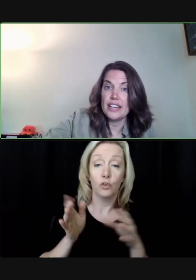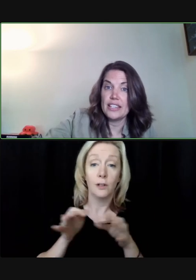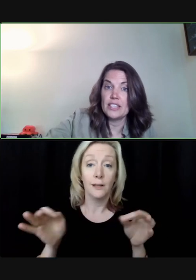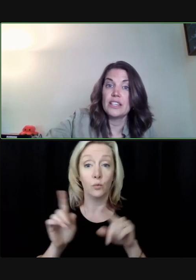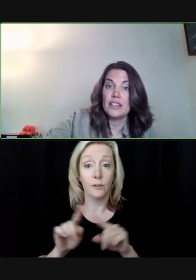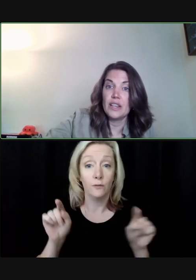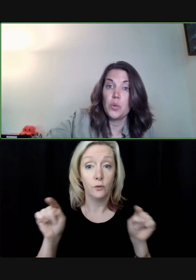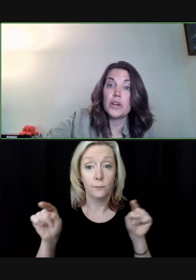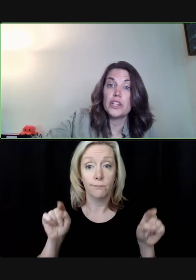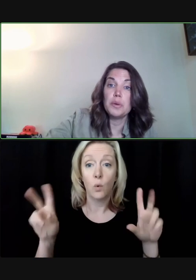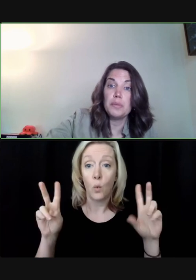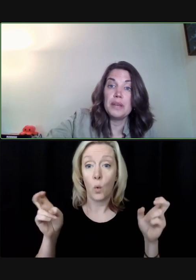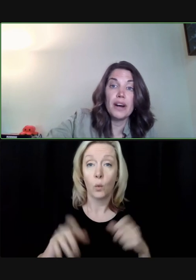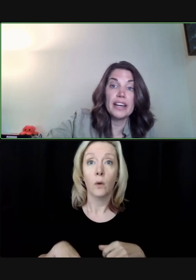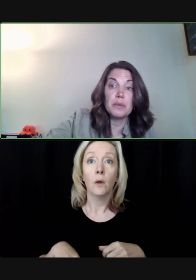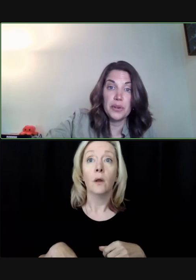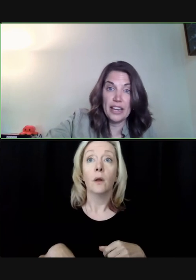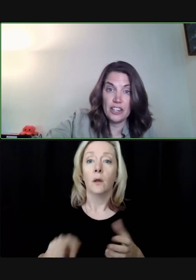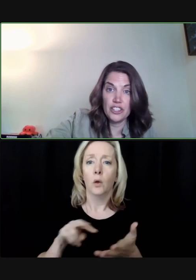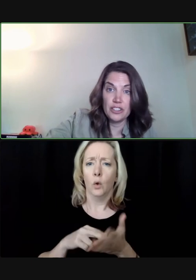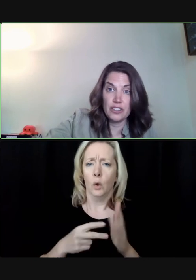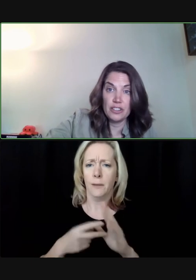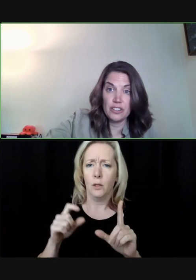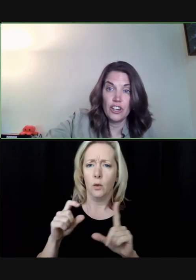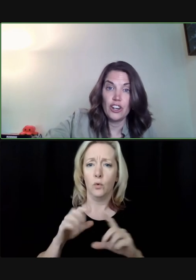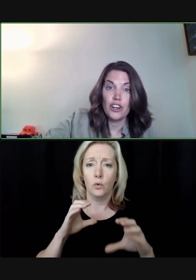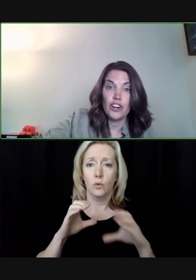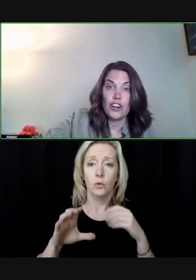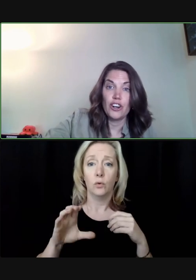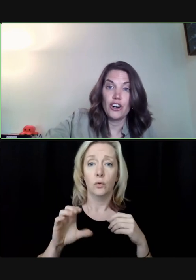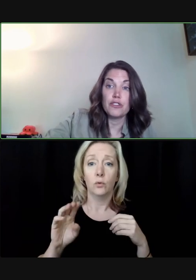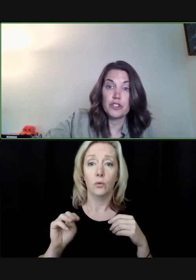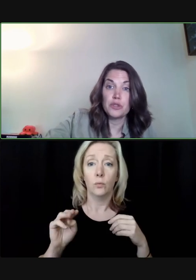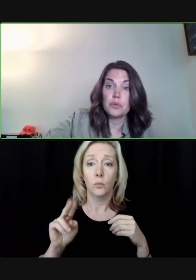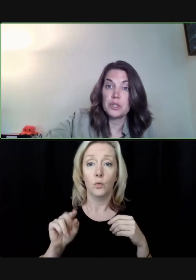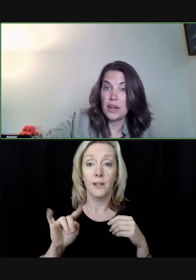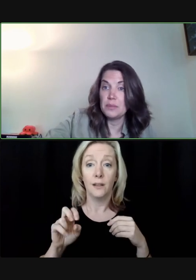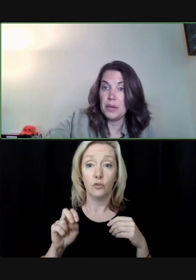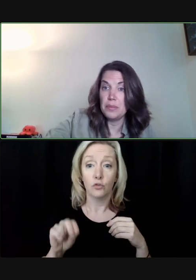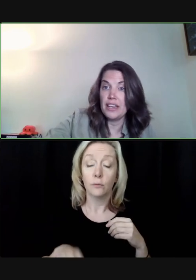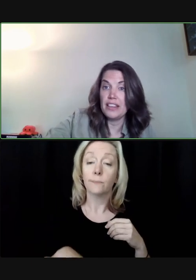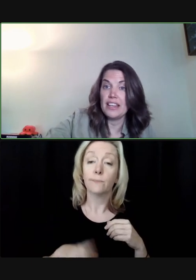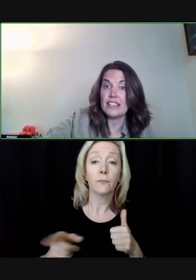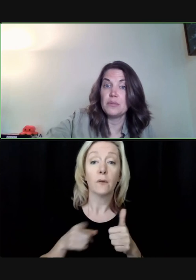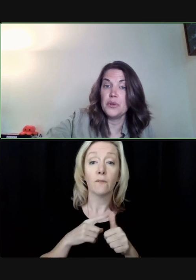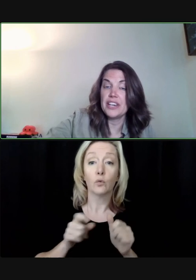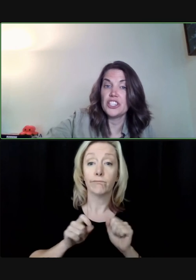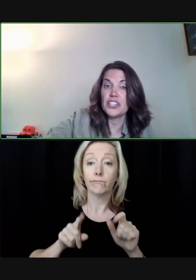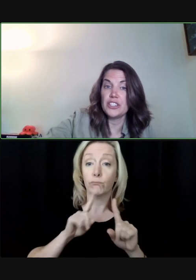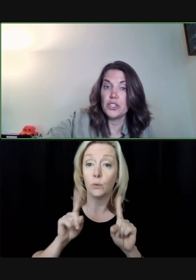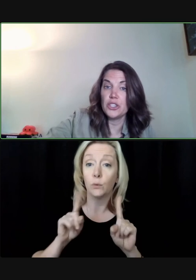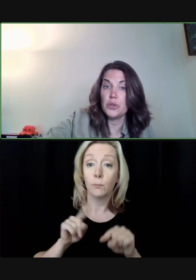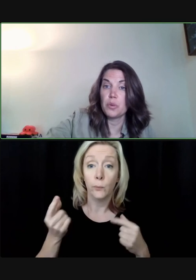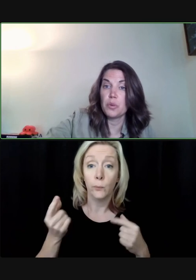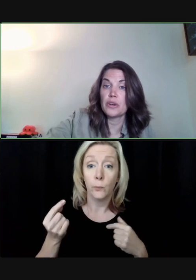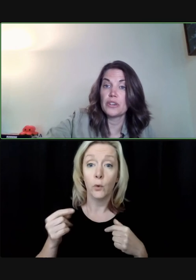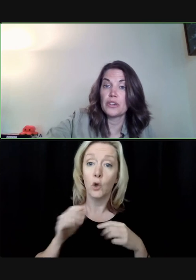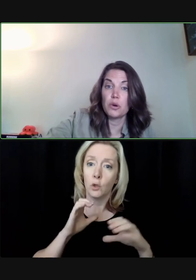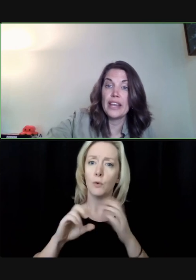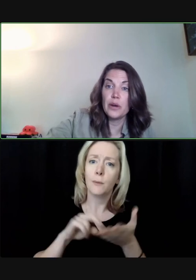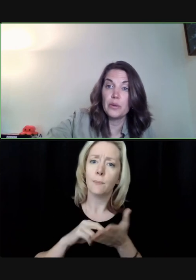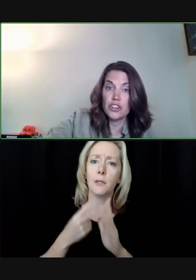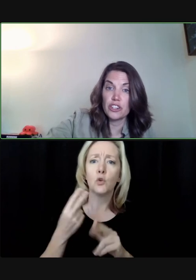so she says that, what do we mean by communication? Our first response may be that communication is the use